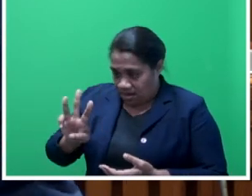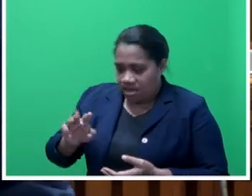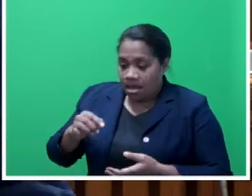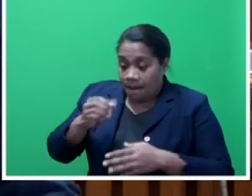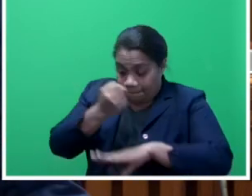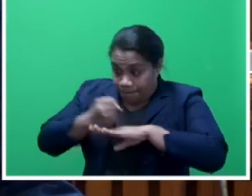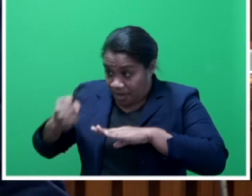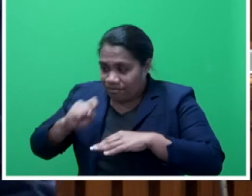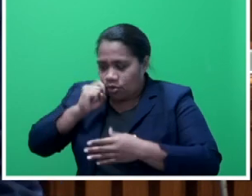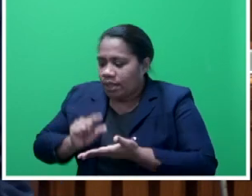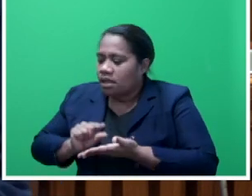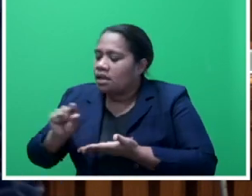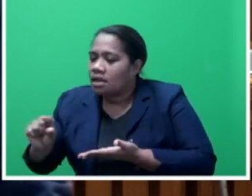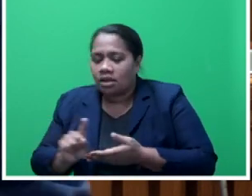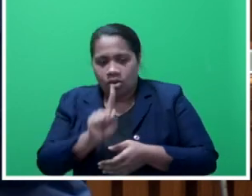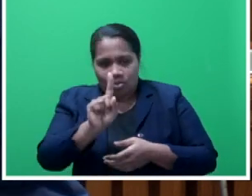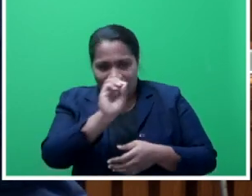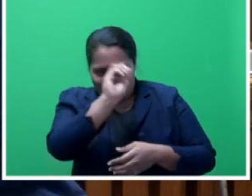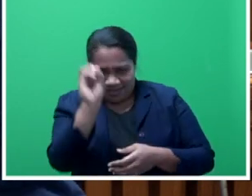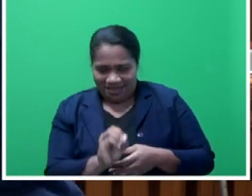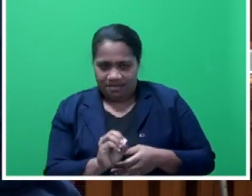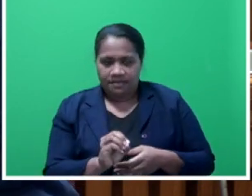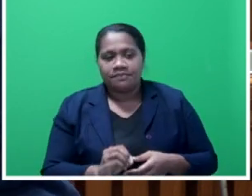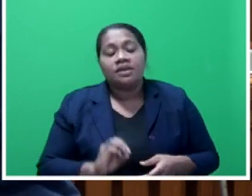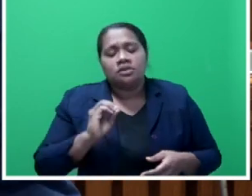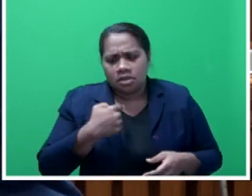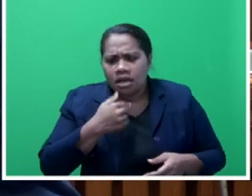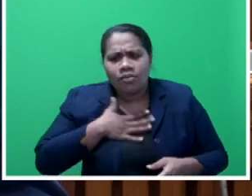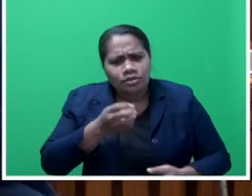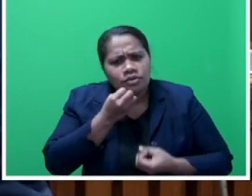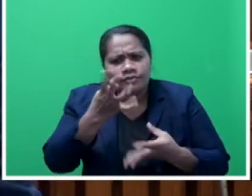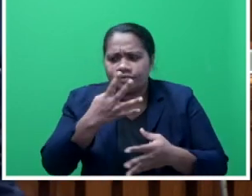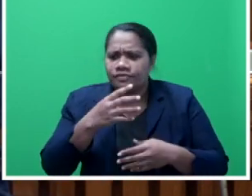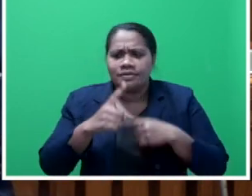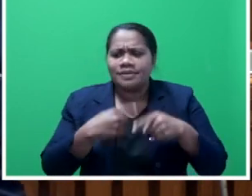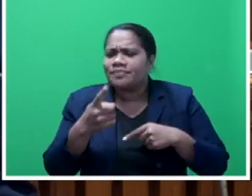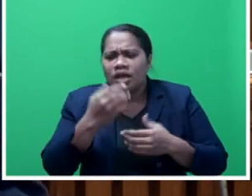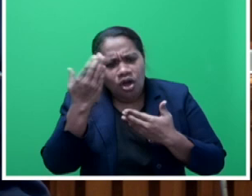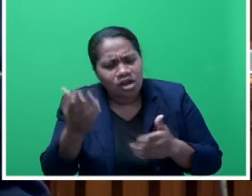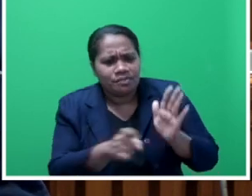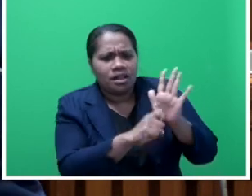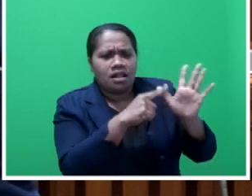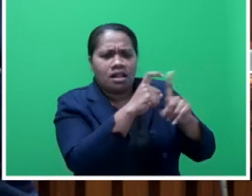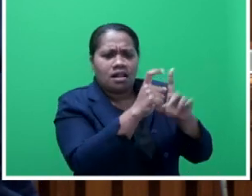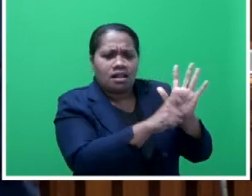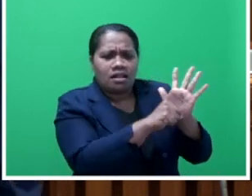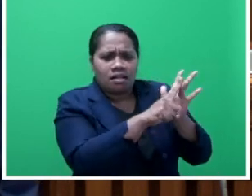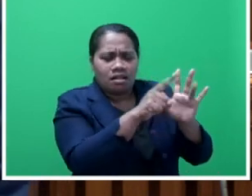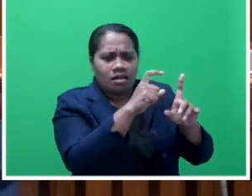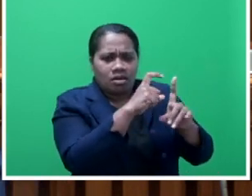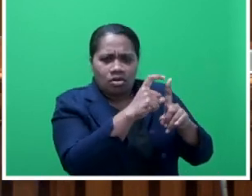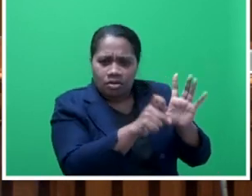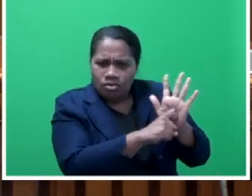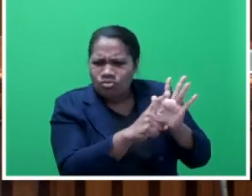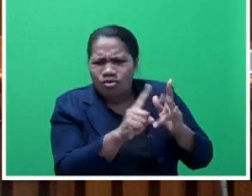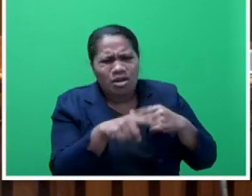to highlight the issue about, Honourable Randondro made a big song and dance about, somebody sleeping on the